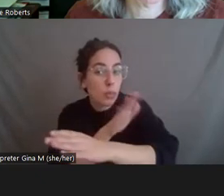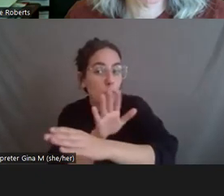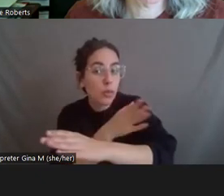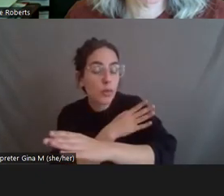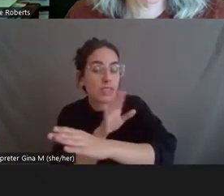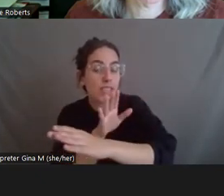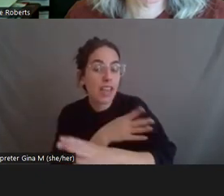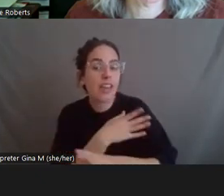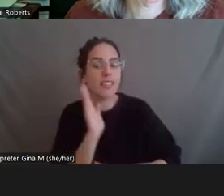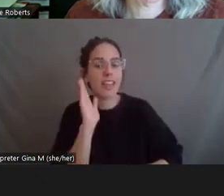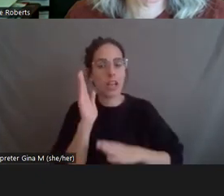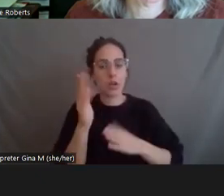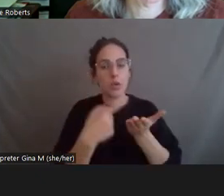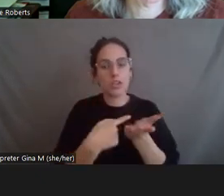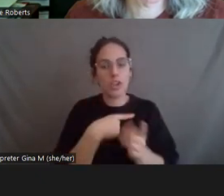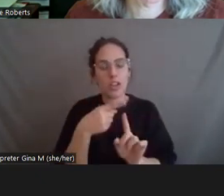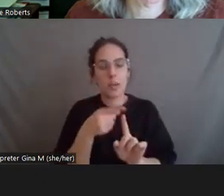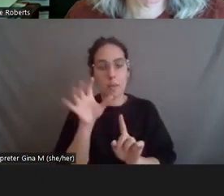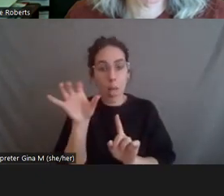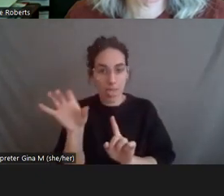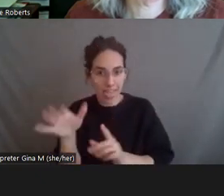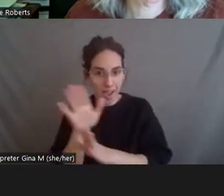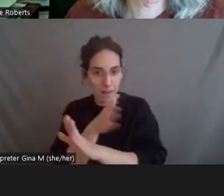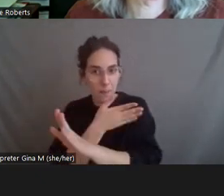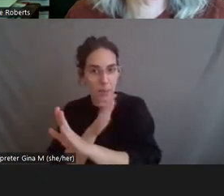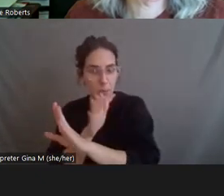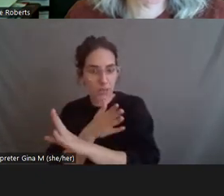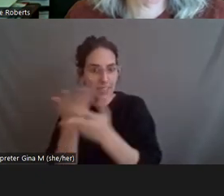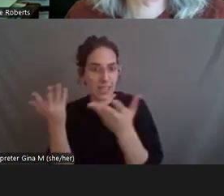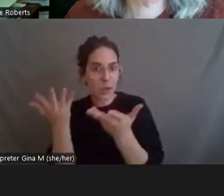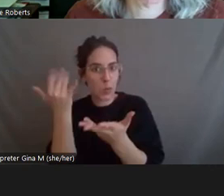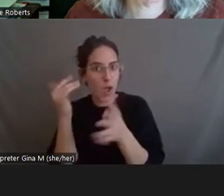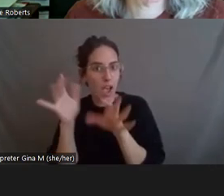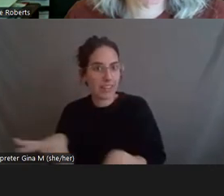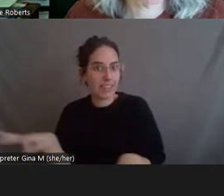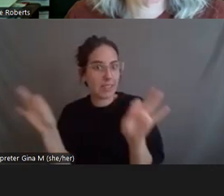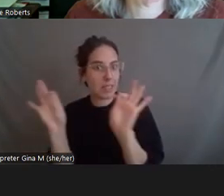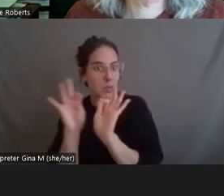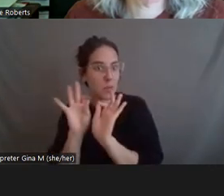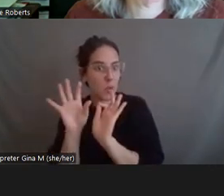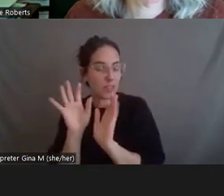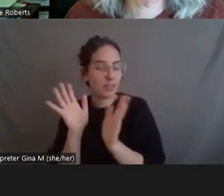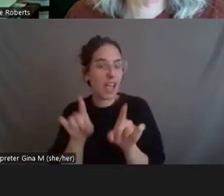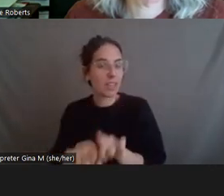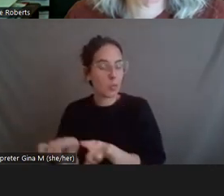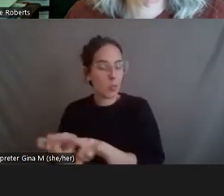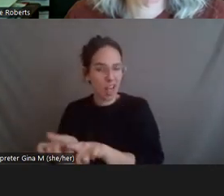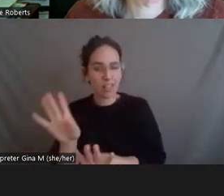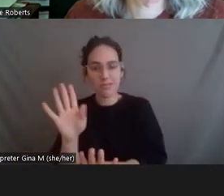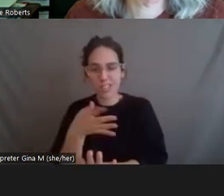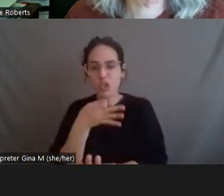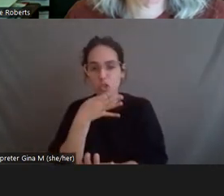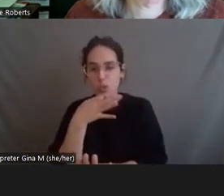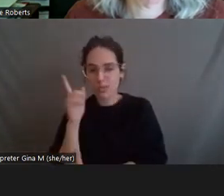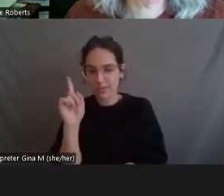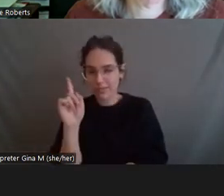talk about that piece as well and the significance behind that creation in a second too.